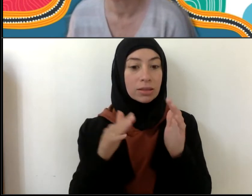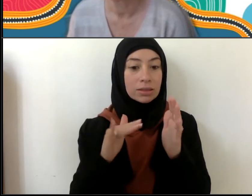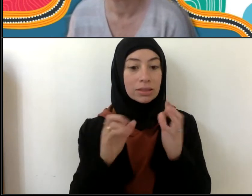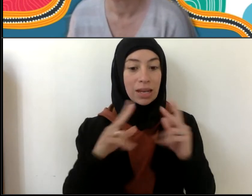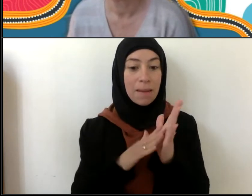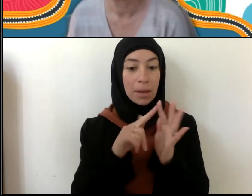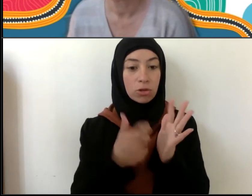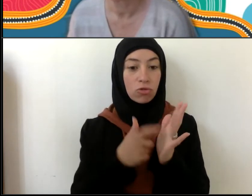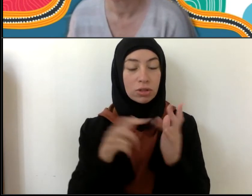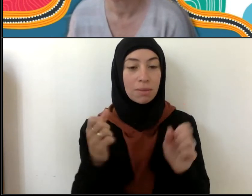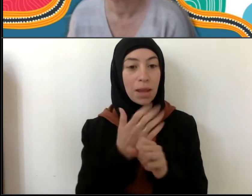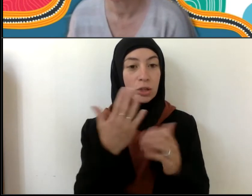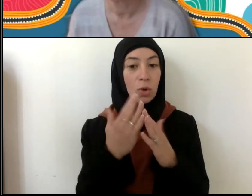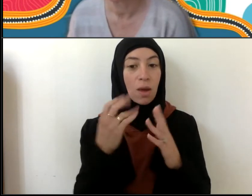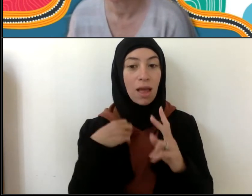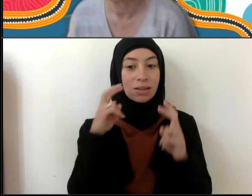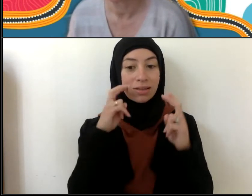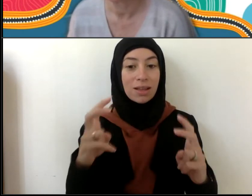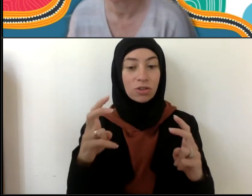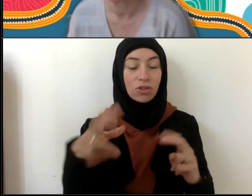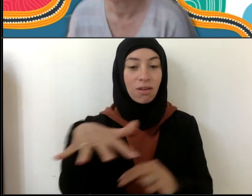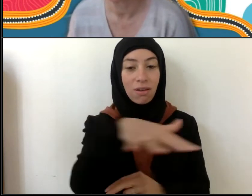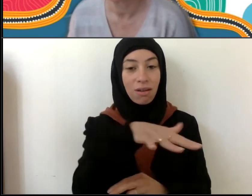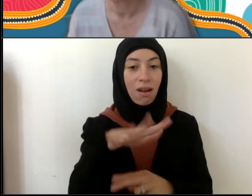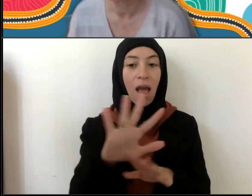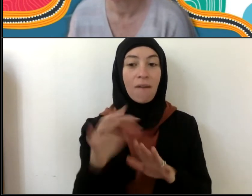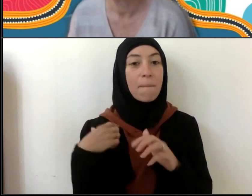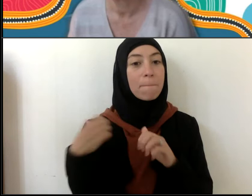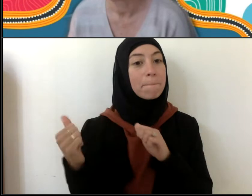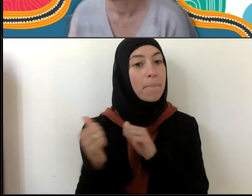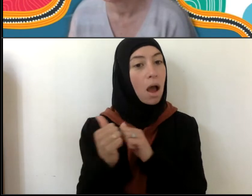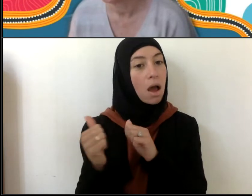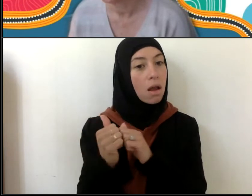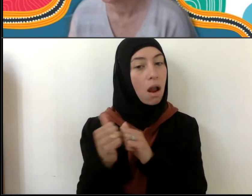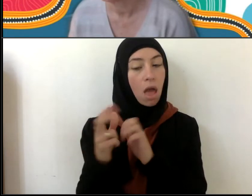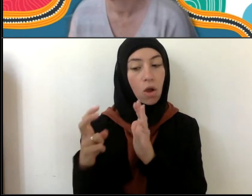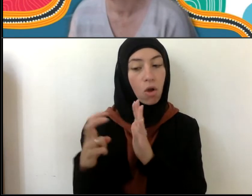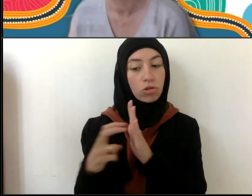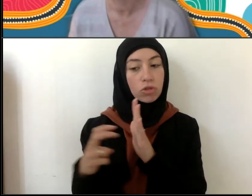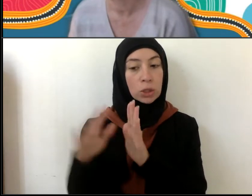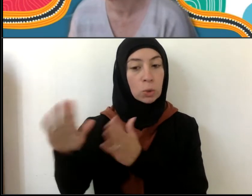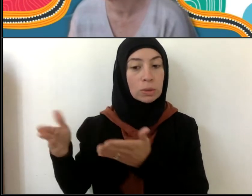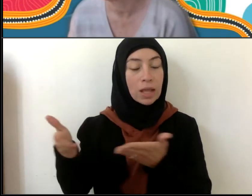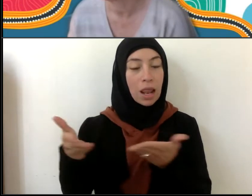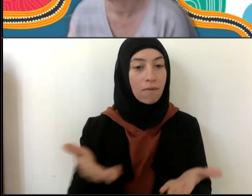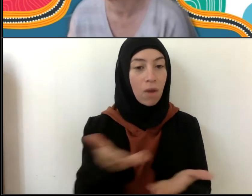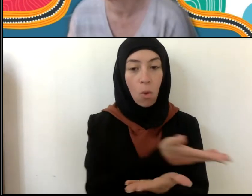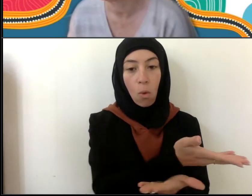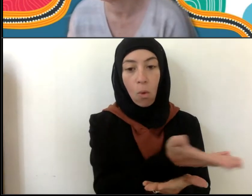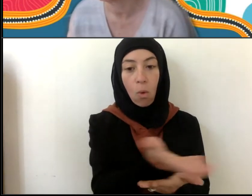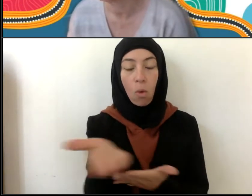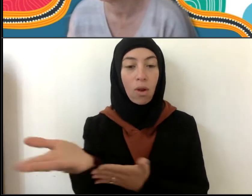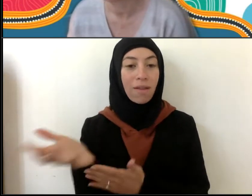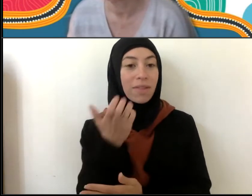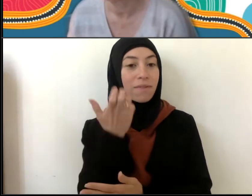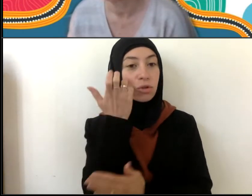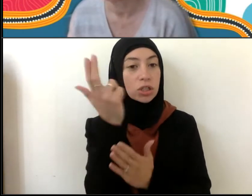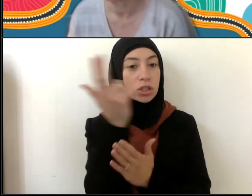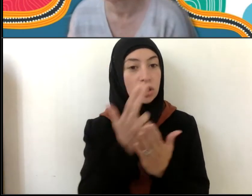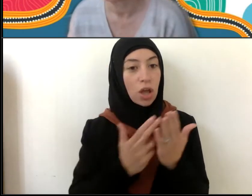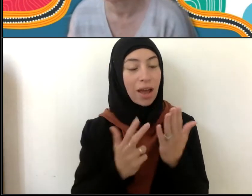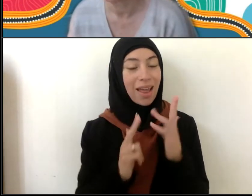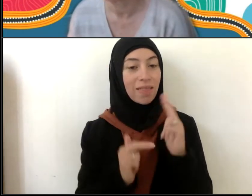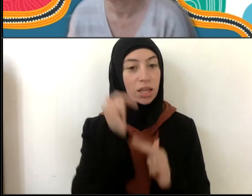a station delivery partner, a contractor, who will be delivering the whole of the future design and construction of this